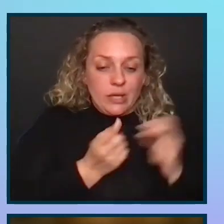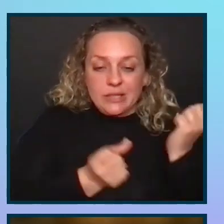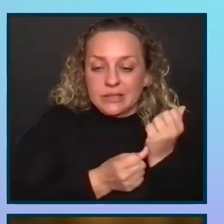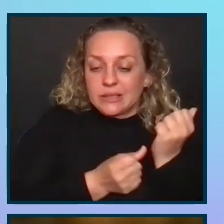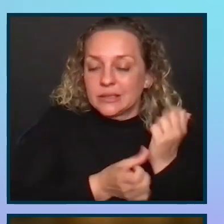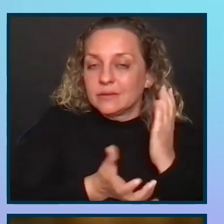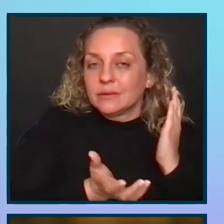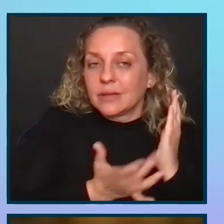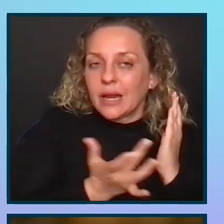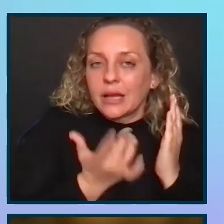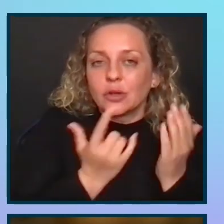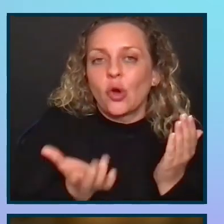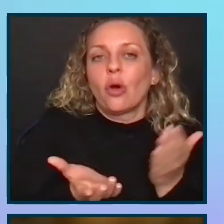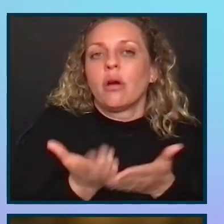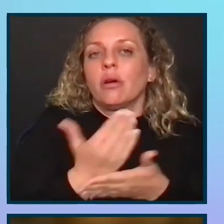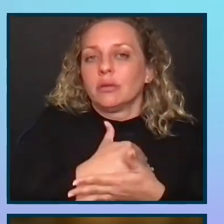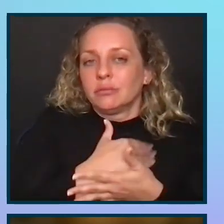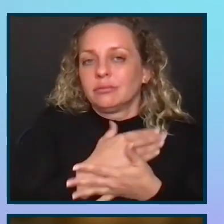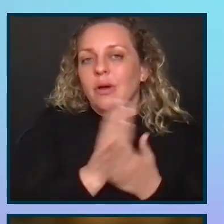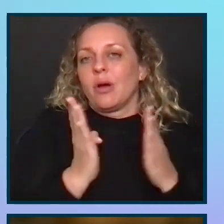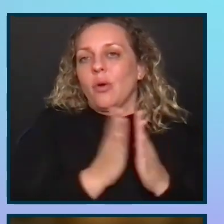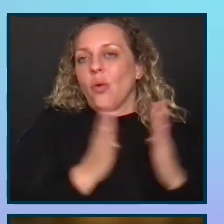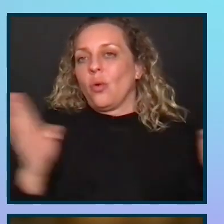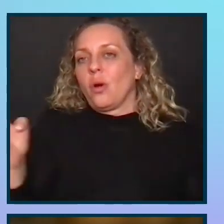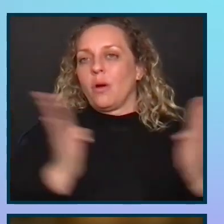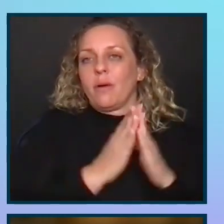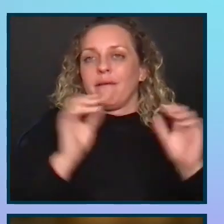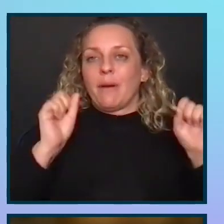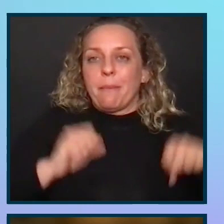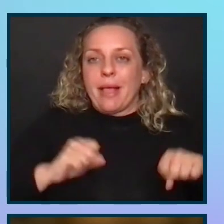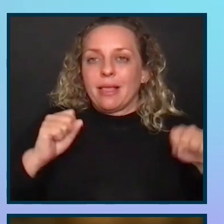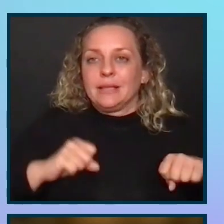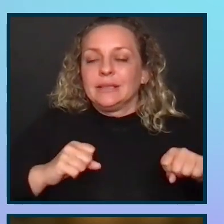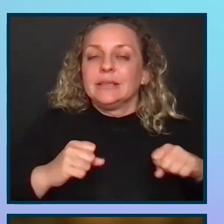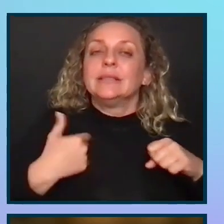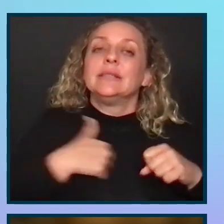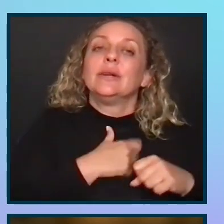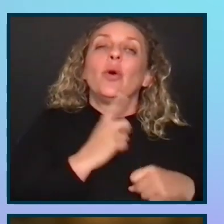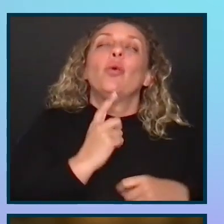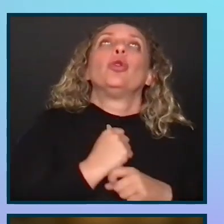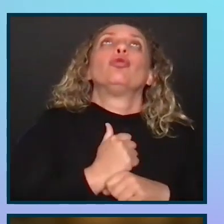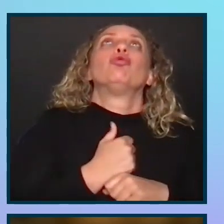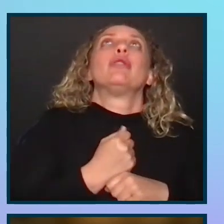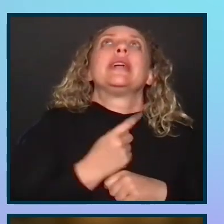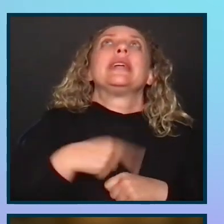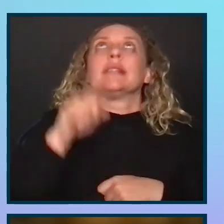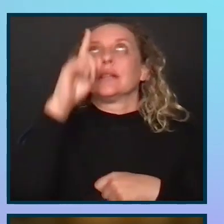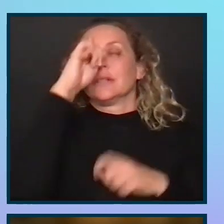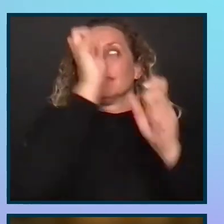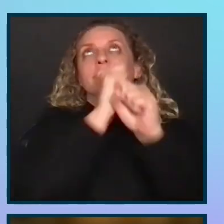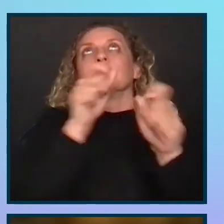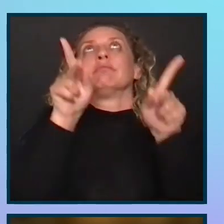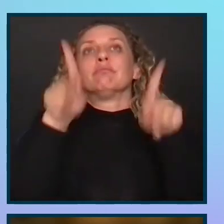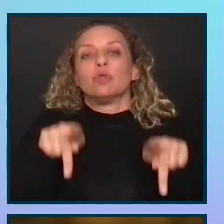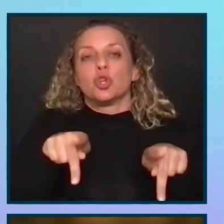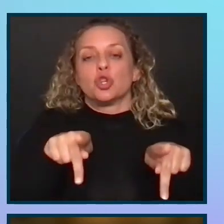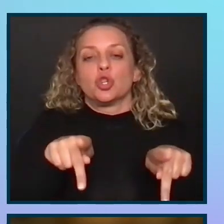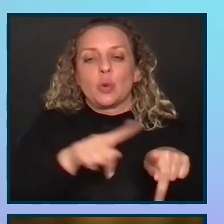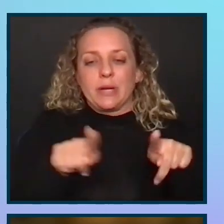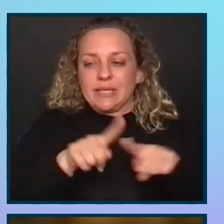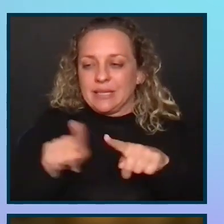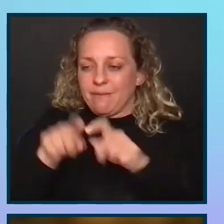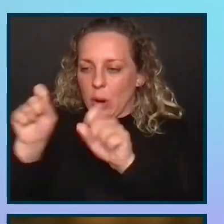so it covers a wide range of abilities. And in most cases, when we're creating these personas, ideally we want to combine different abilities.